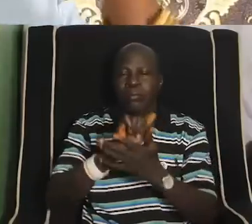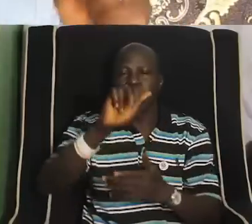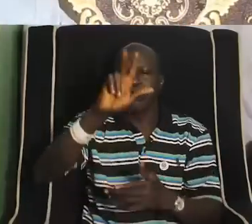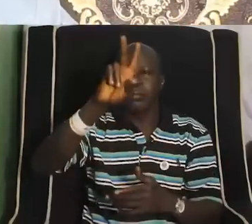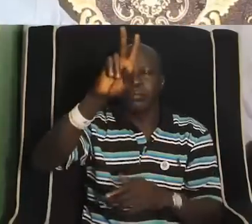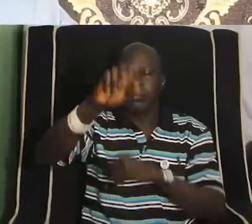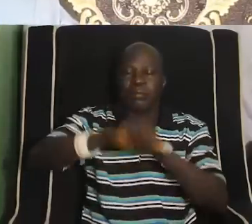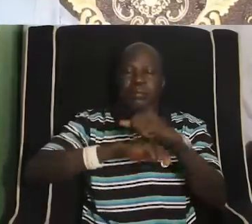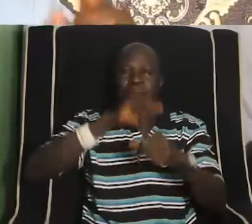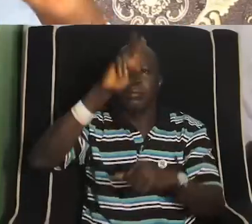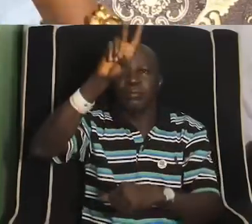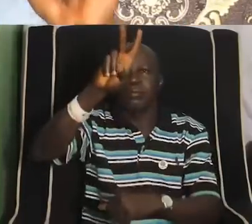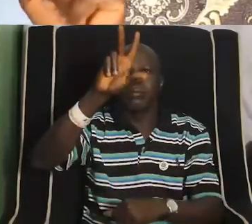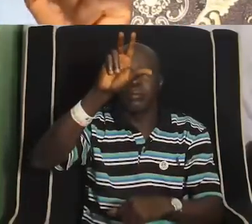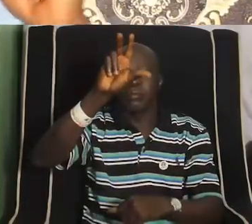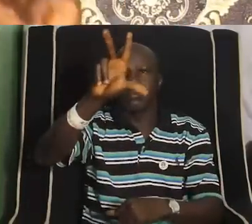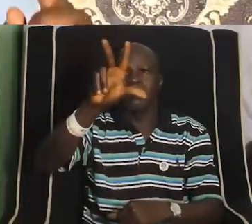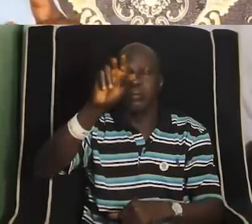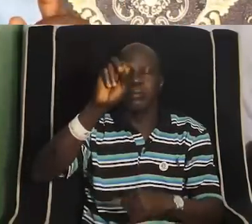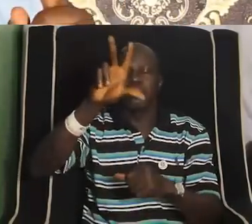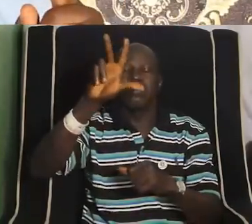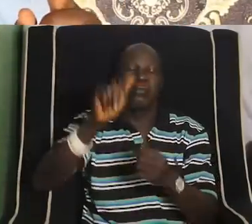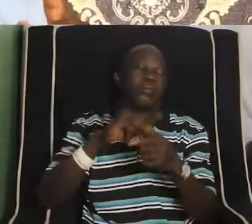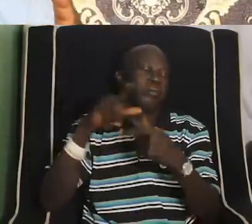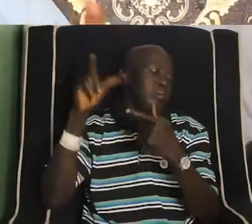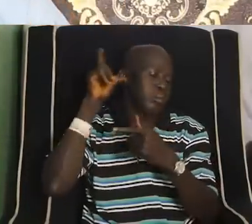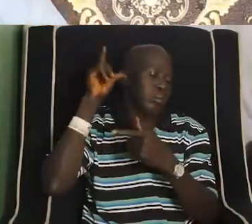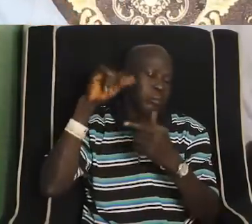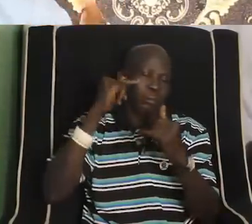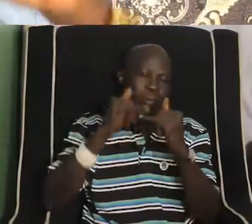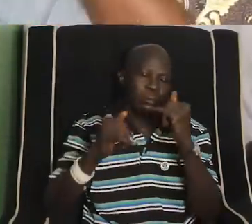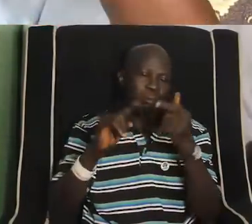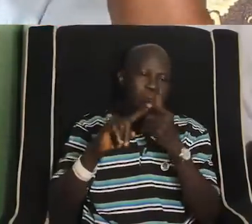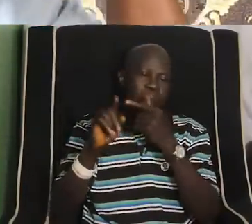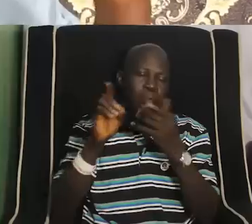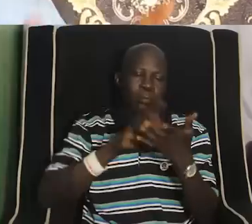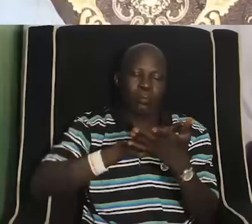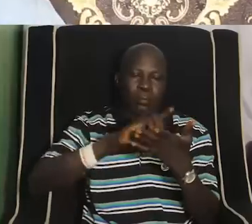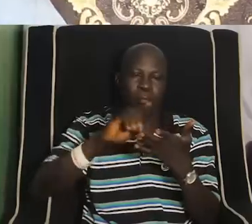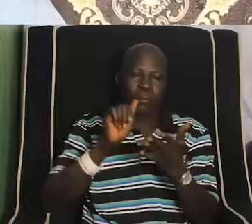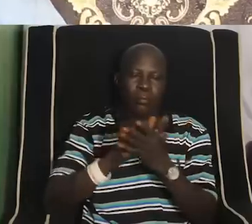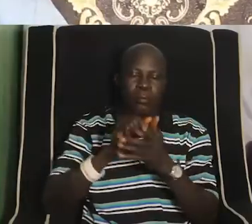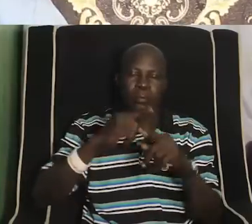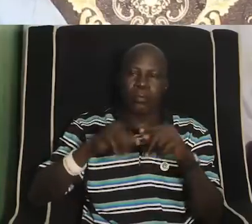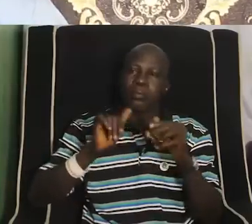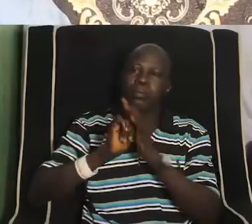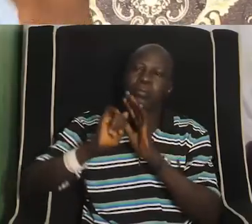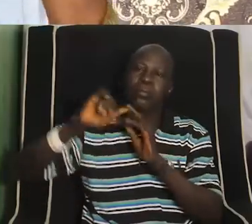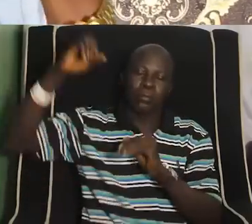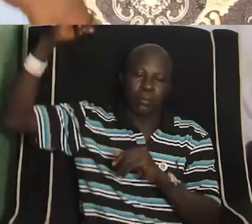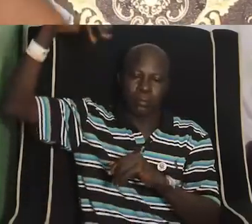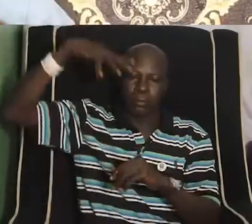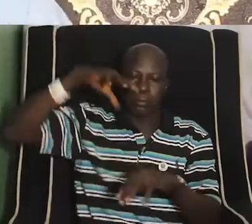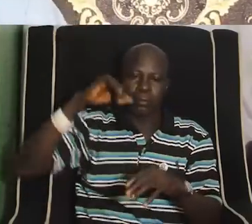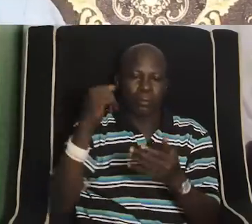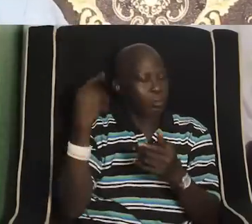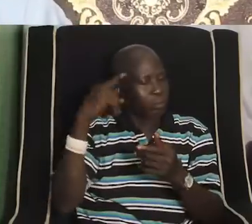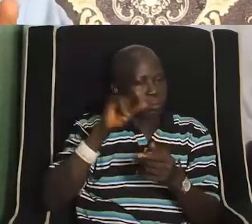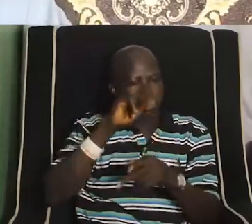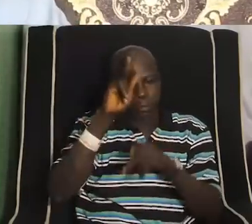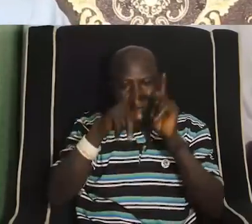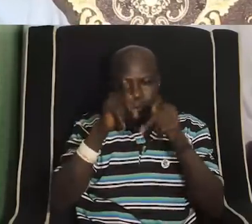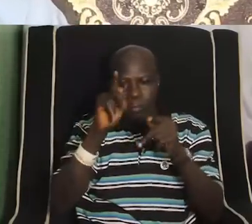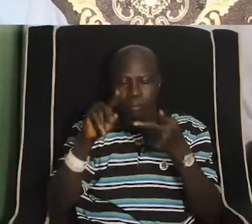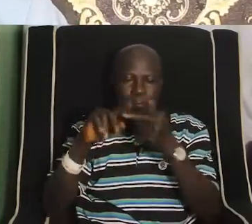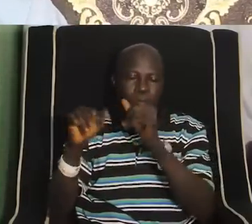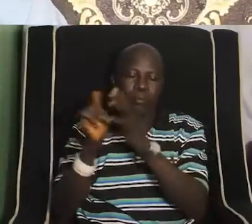ojo Saturday. On Saturday. Ẹgbọ́ mi òpin ọ̀sẹ̀ leléyìí. This is the end of the week. Ṣùgbọ́n oore ọ̀fẹ́ wà. But there is grace. Fún gbogbo àwọn ènìyàn tó